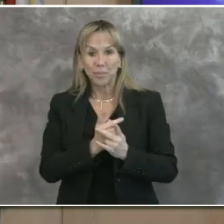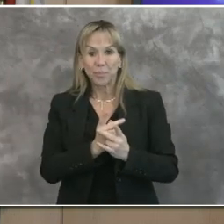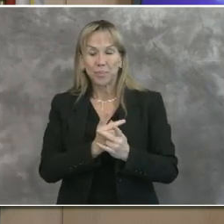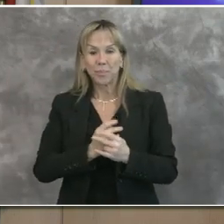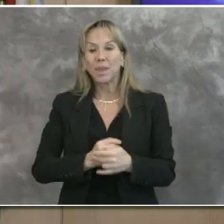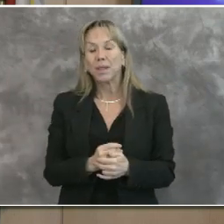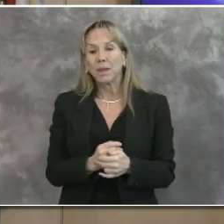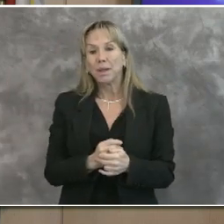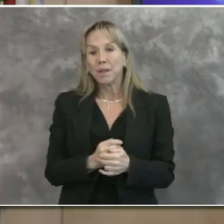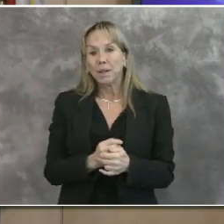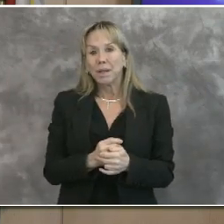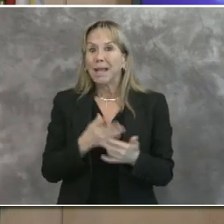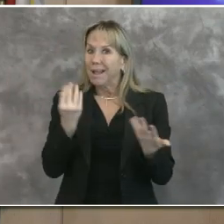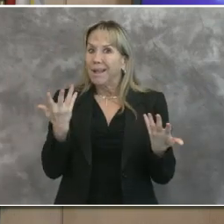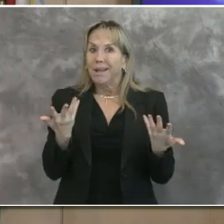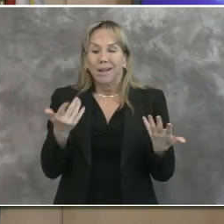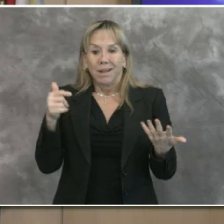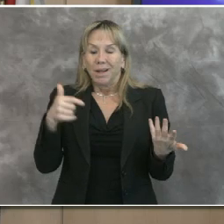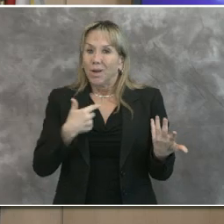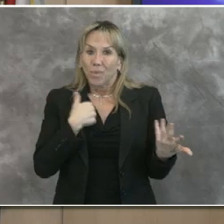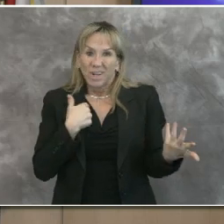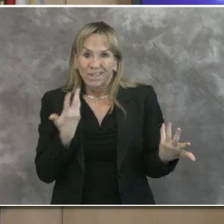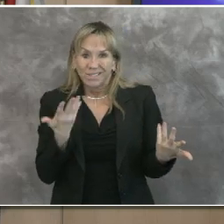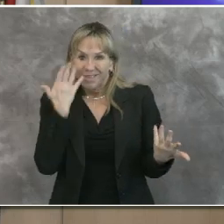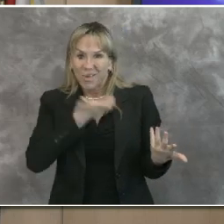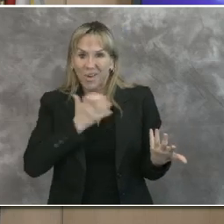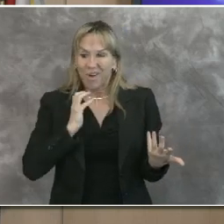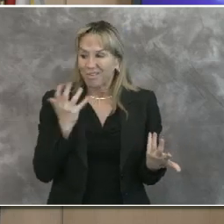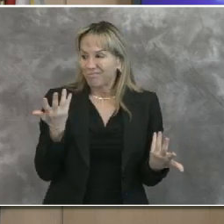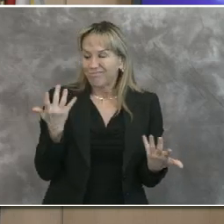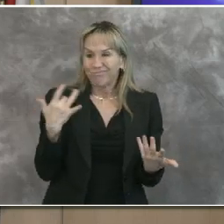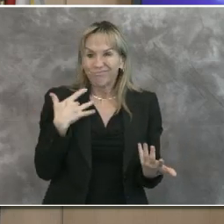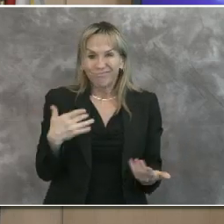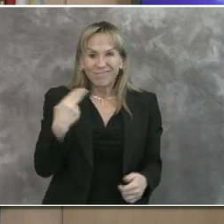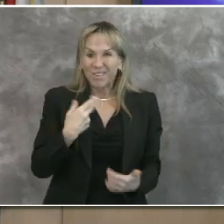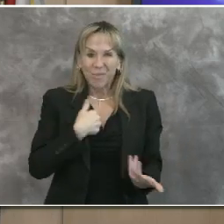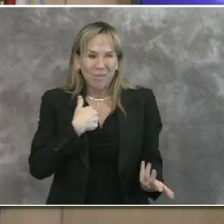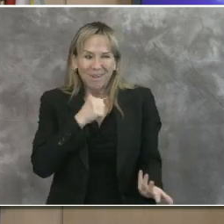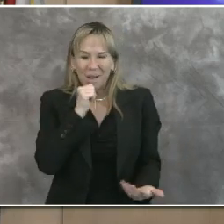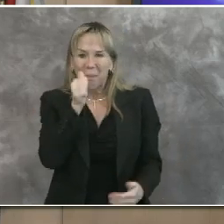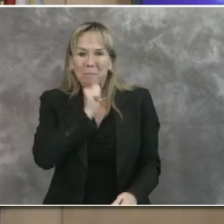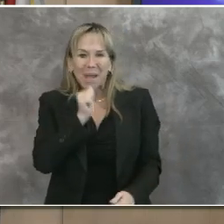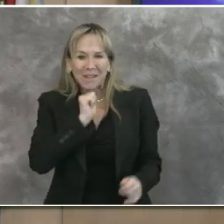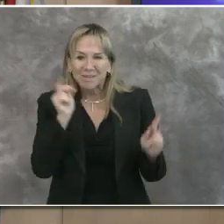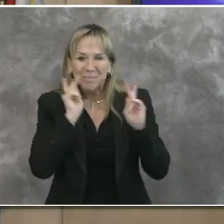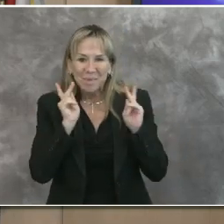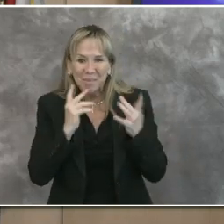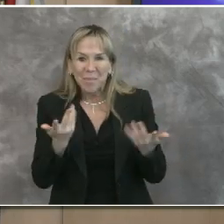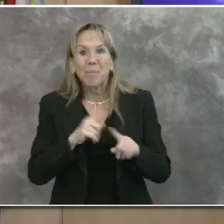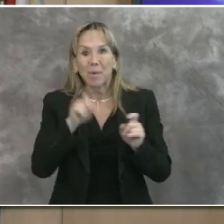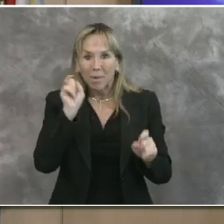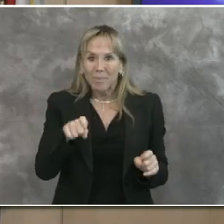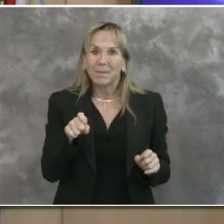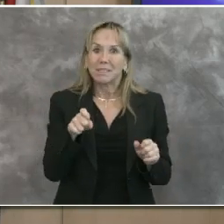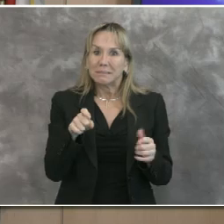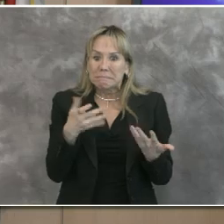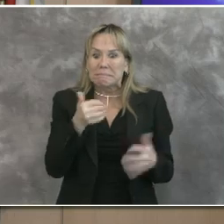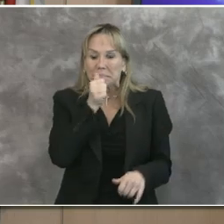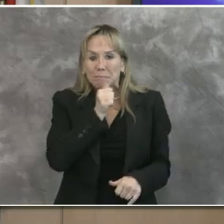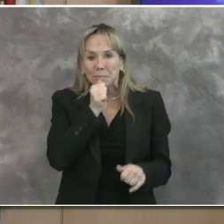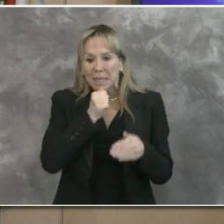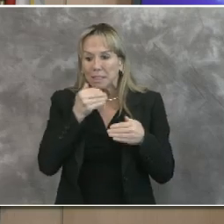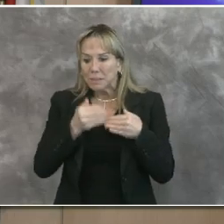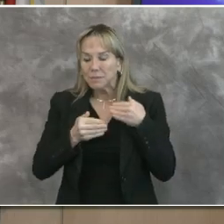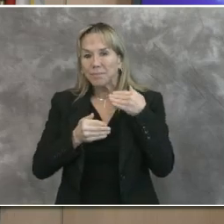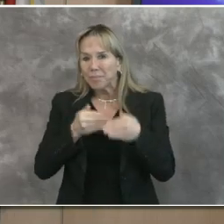we're not a historically very patient people. It really is resilience that we're looking for as we work our way through these,